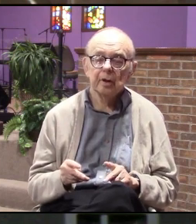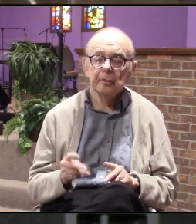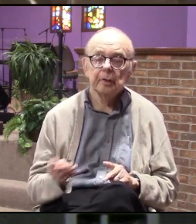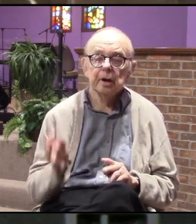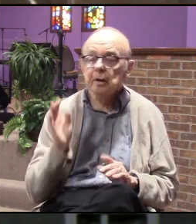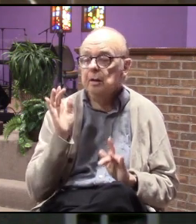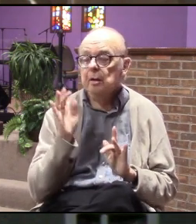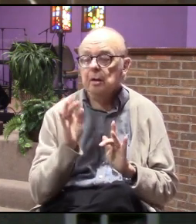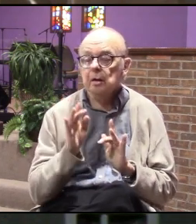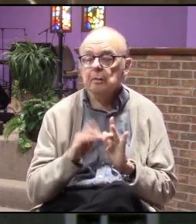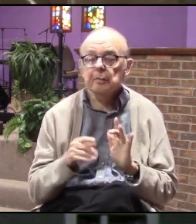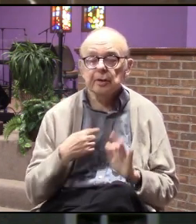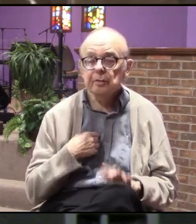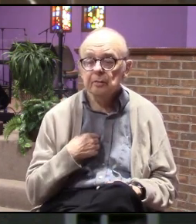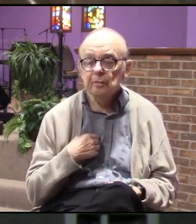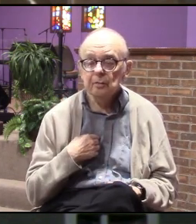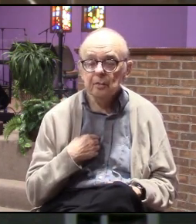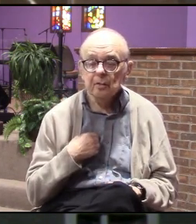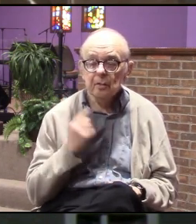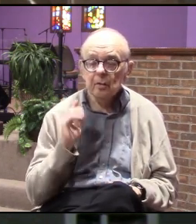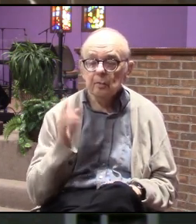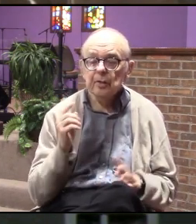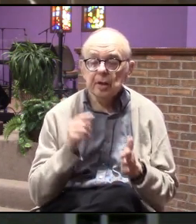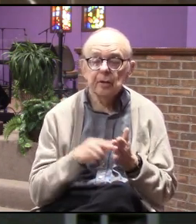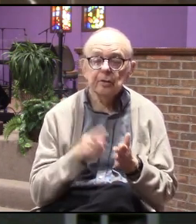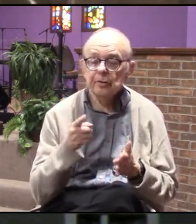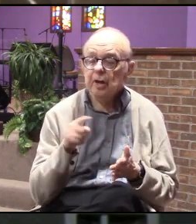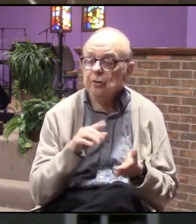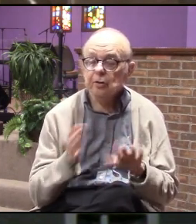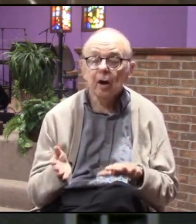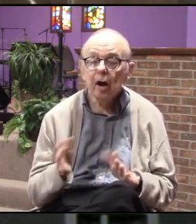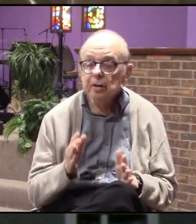me? Will they even notice that you're gone?